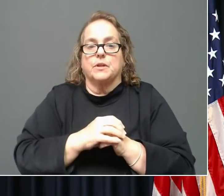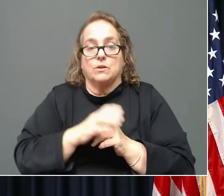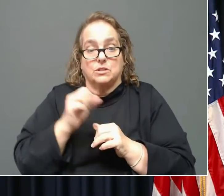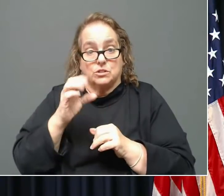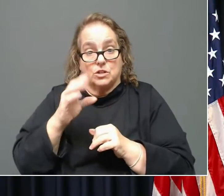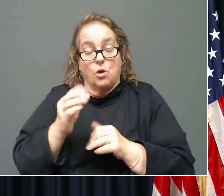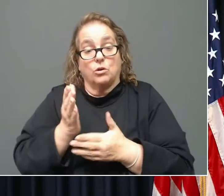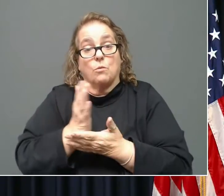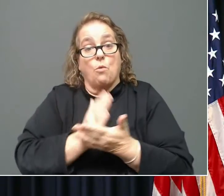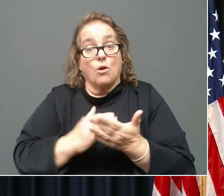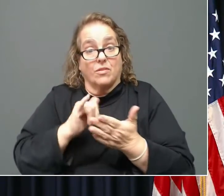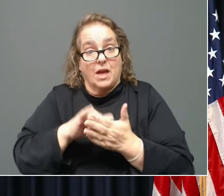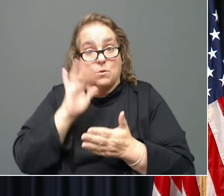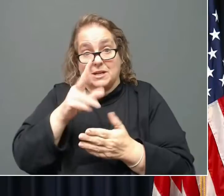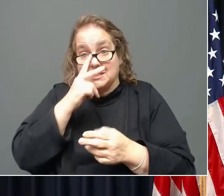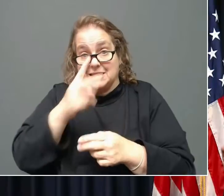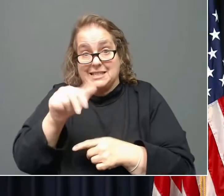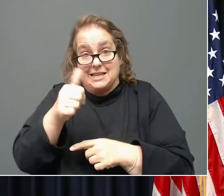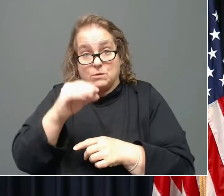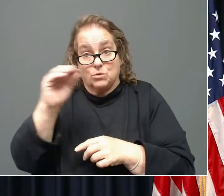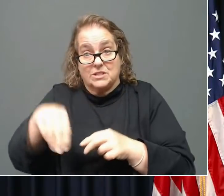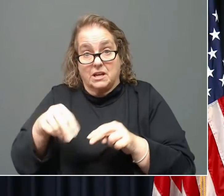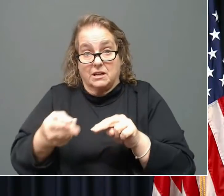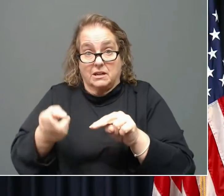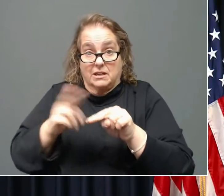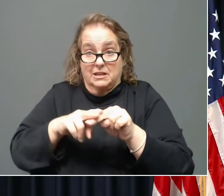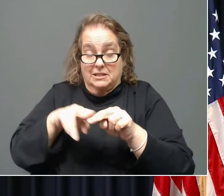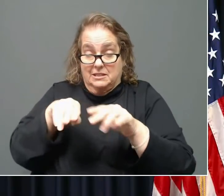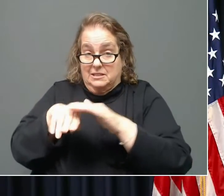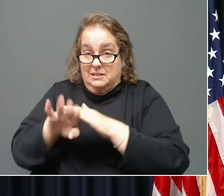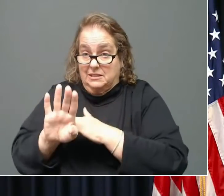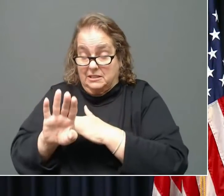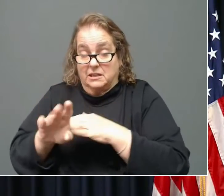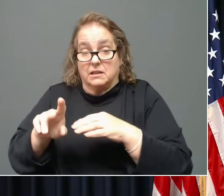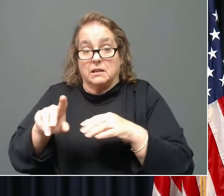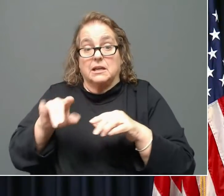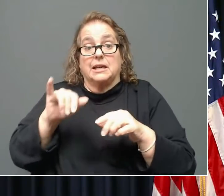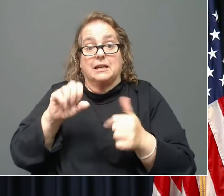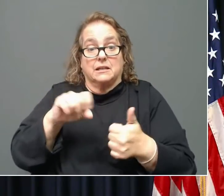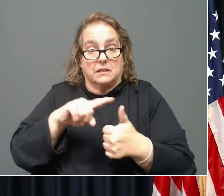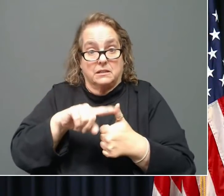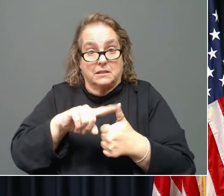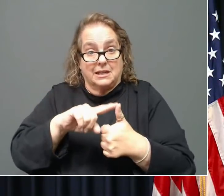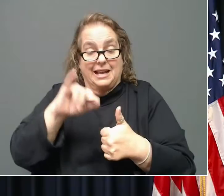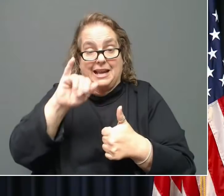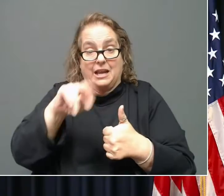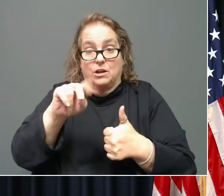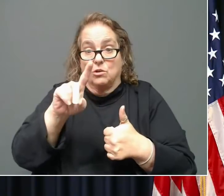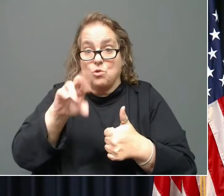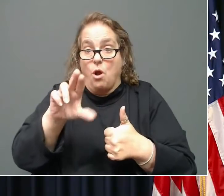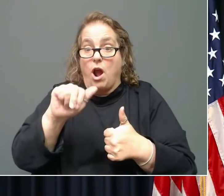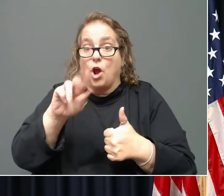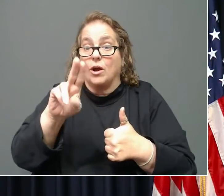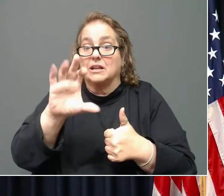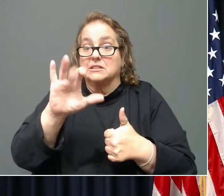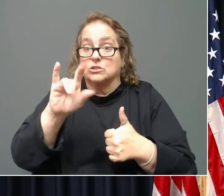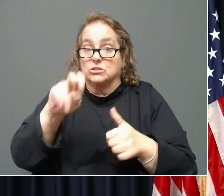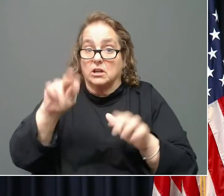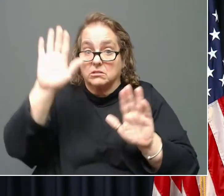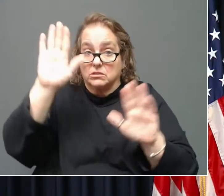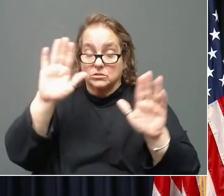be seeing a 10% increase in allowable capacity include indoor auctions, barbershops,